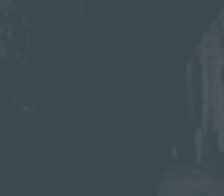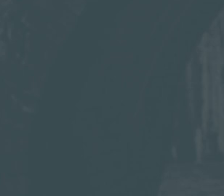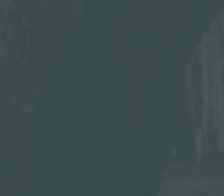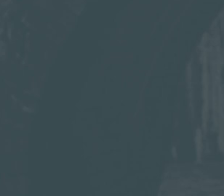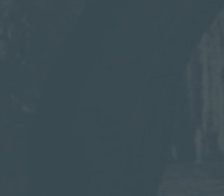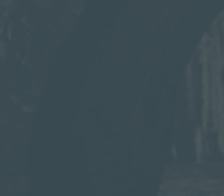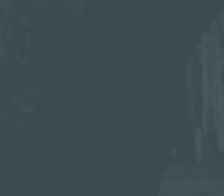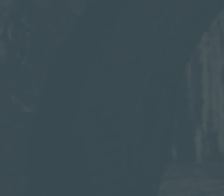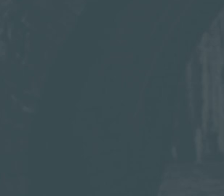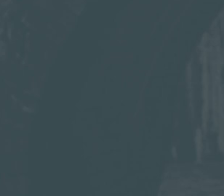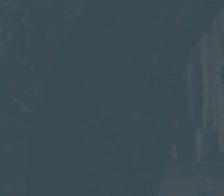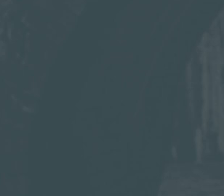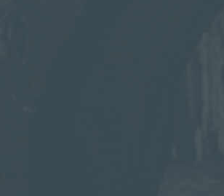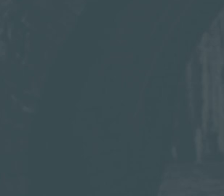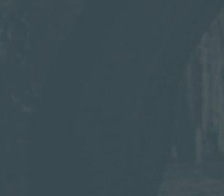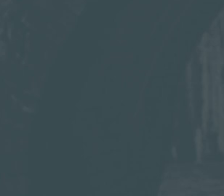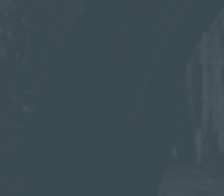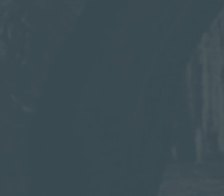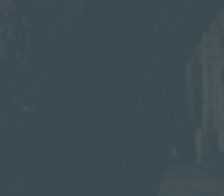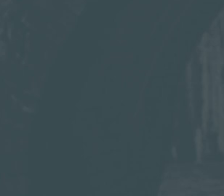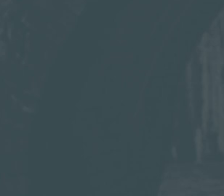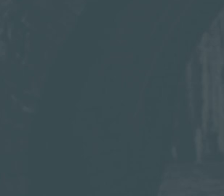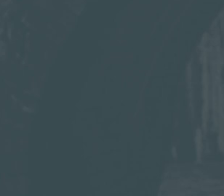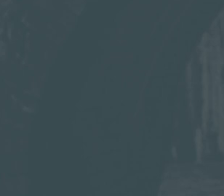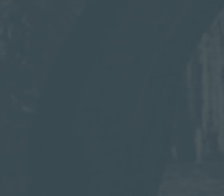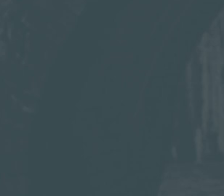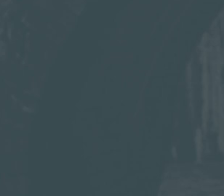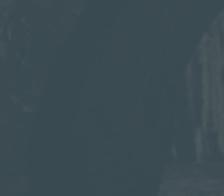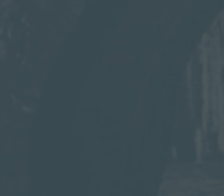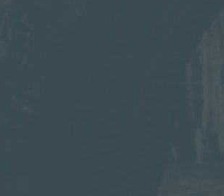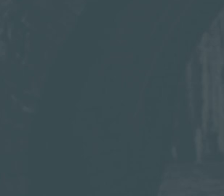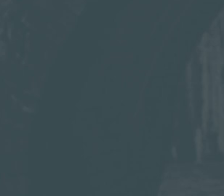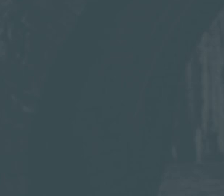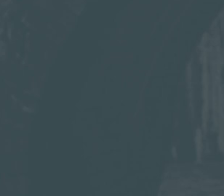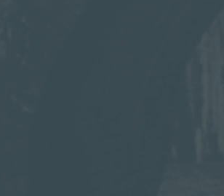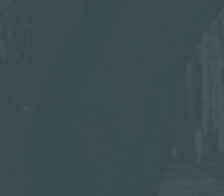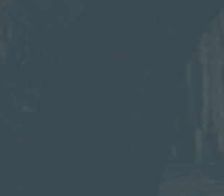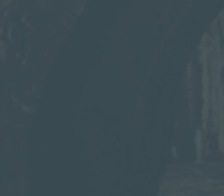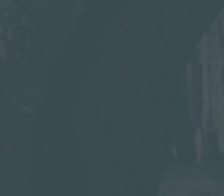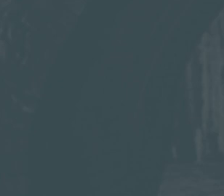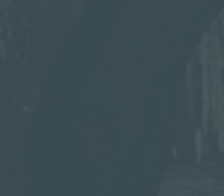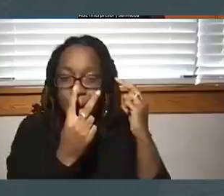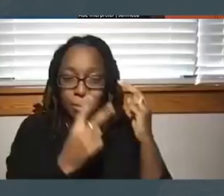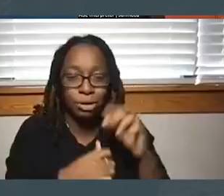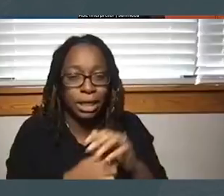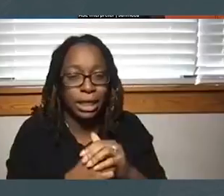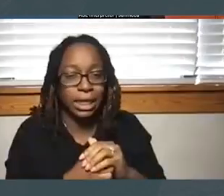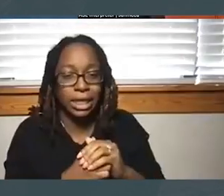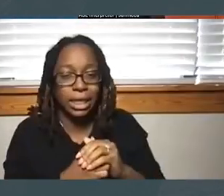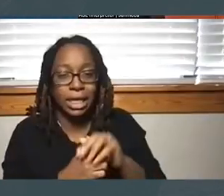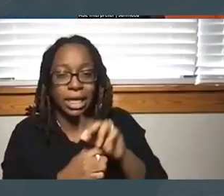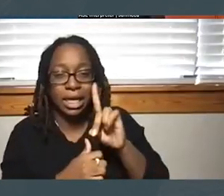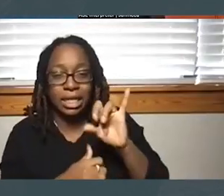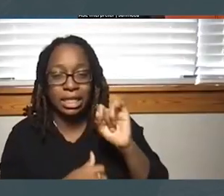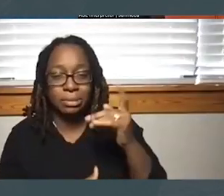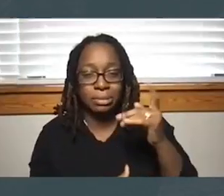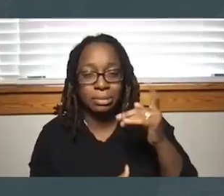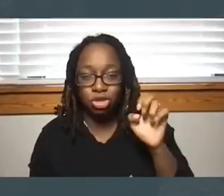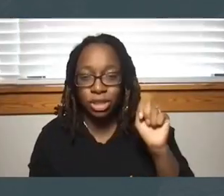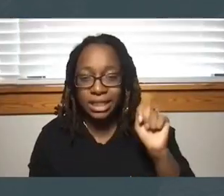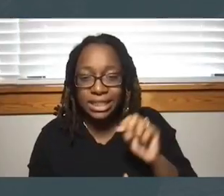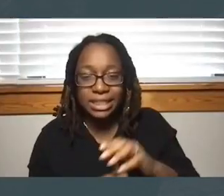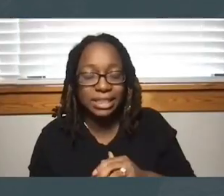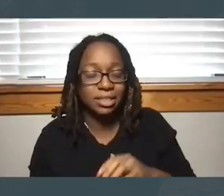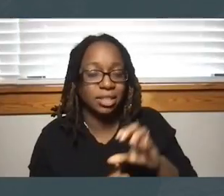issues of slavery, memory, dispossession, coloniality, I mean, so much of my thinking